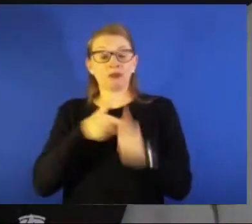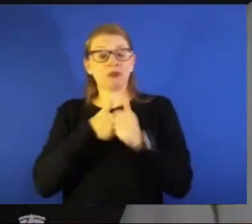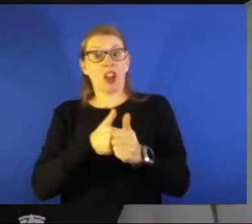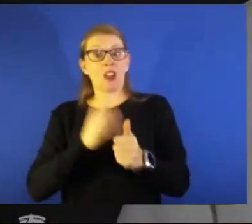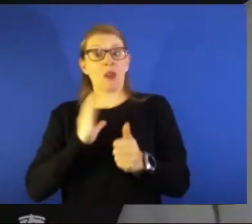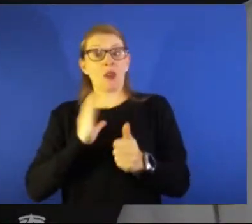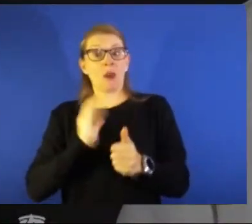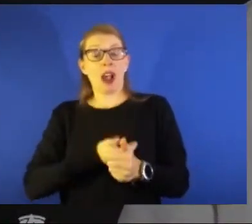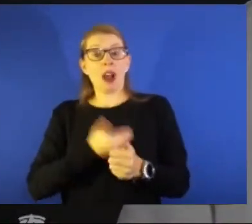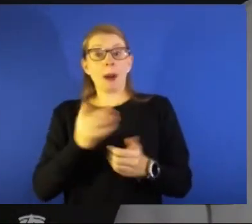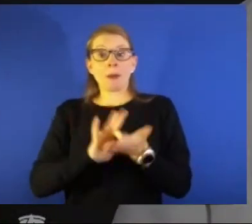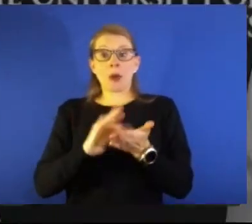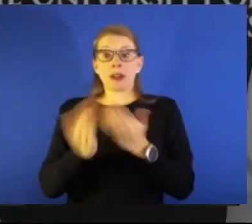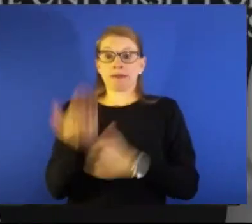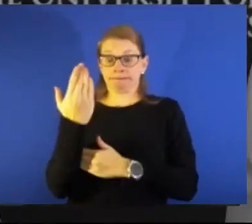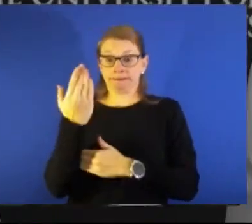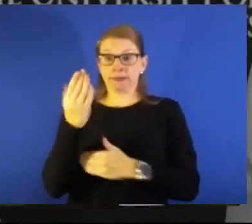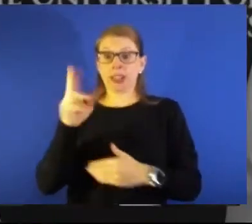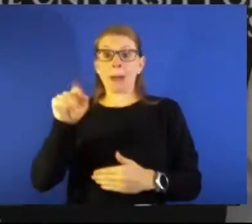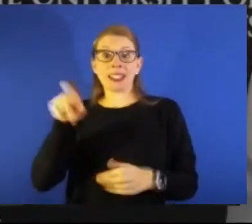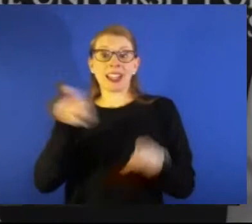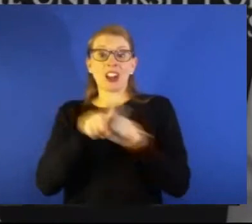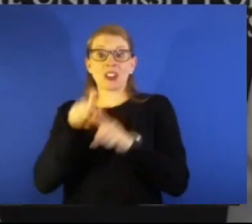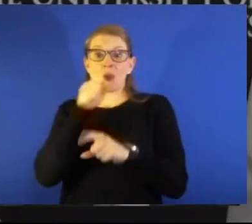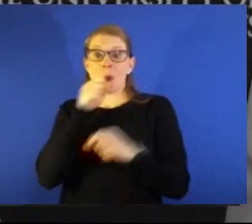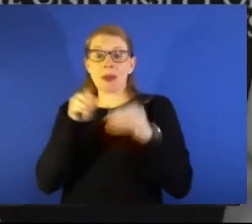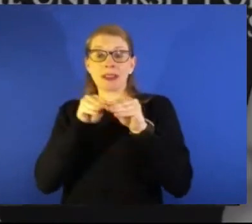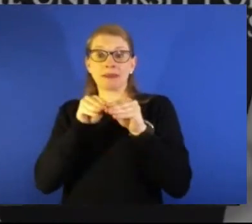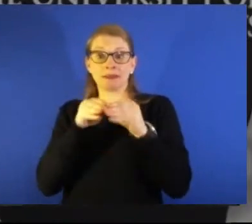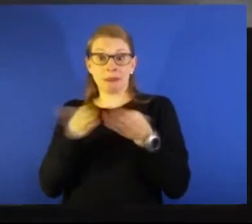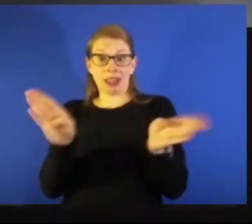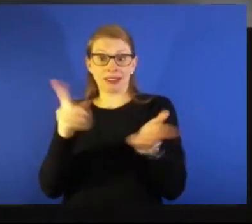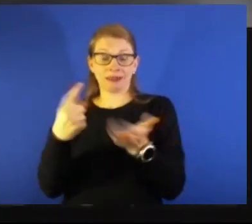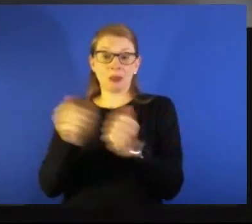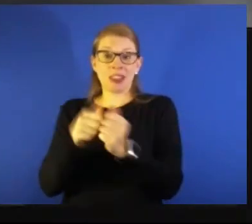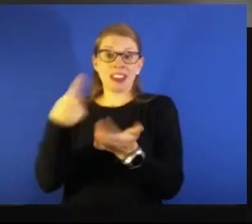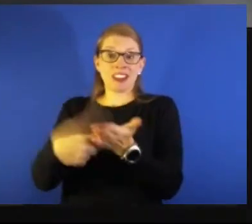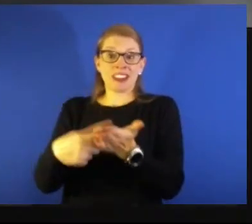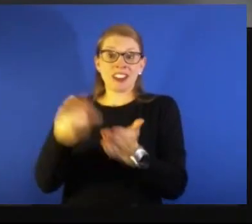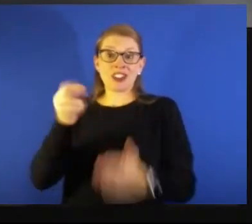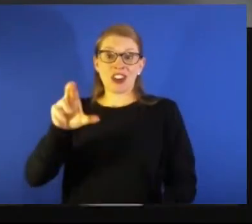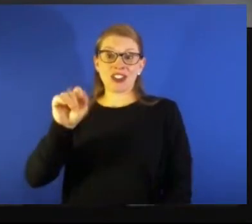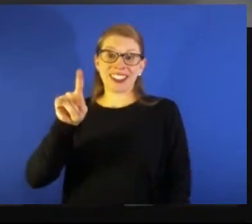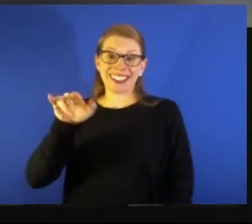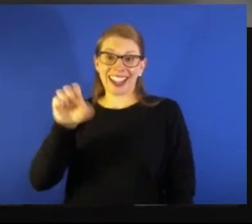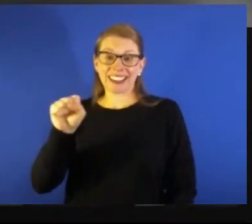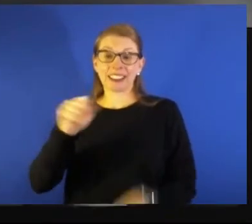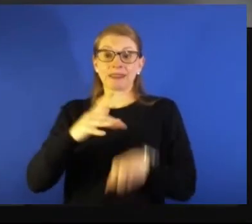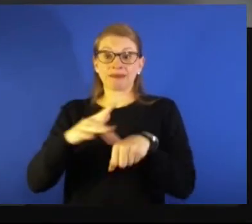mics with Dr. Stites podcasts. Now everywhere podcasts are available.